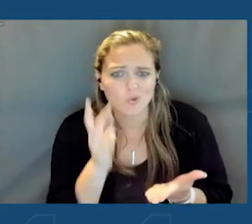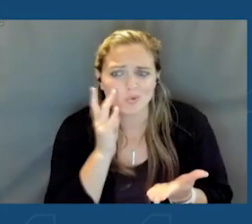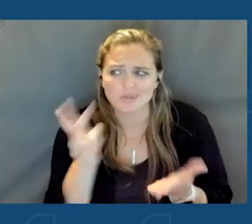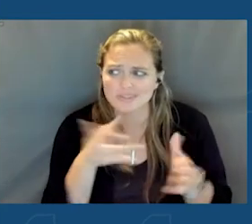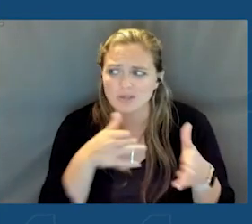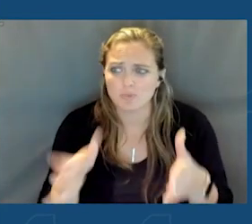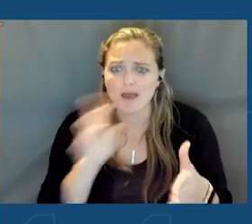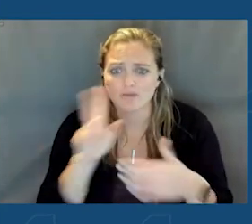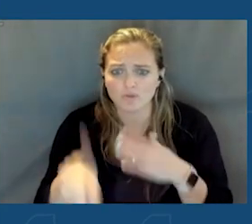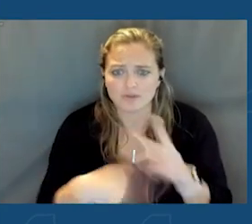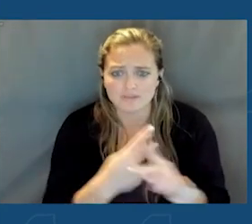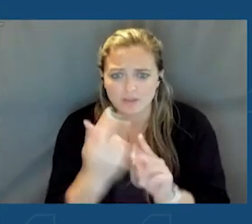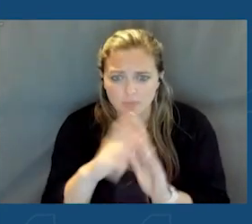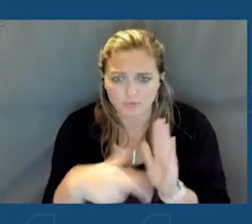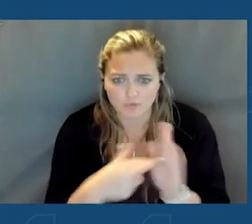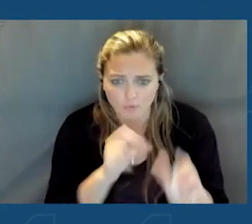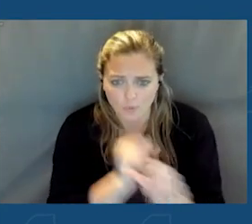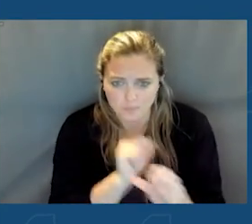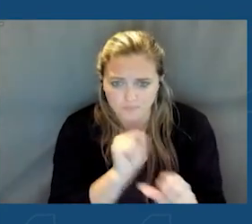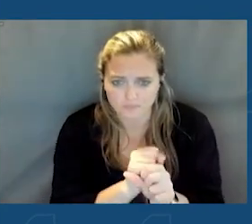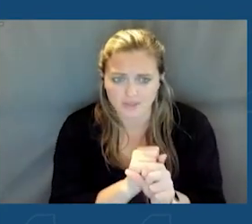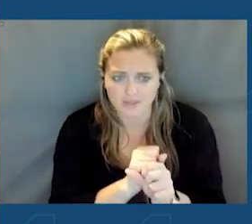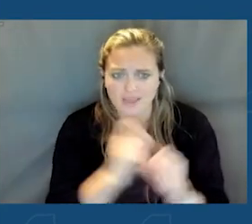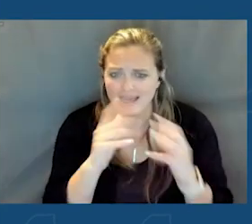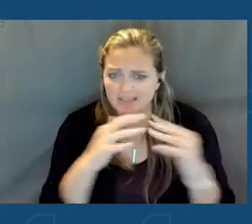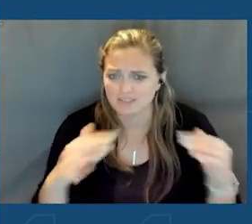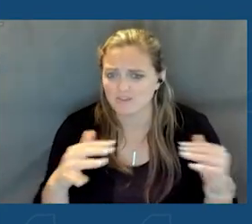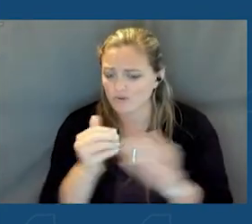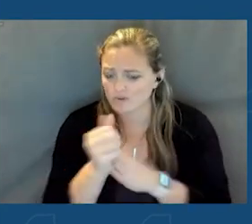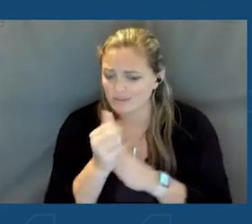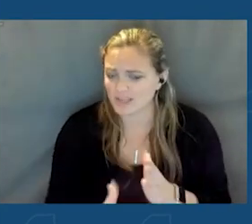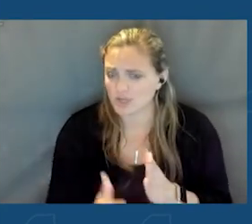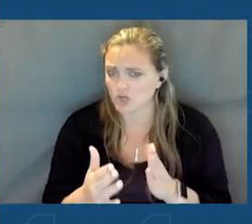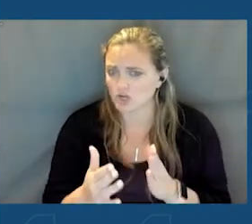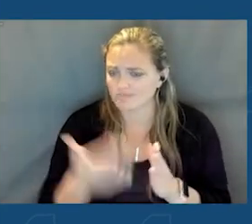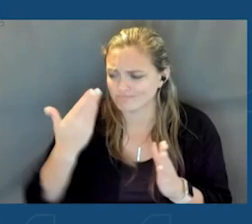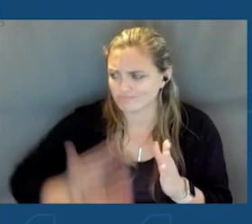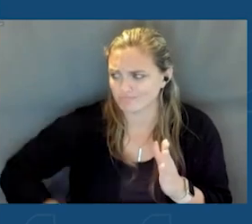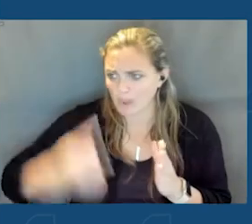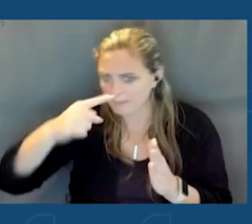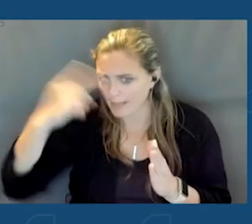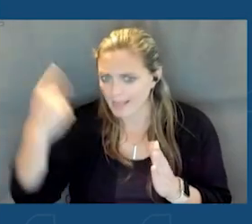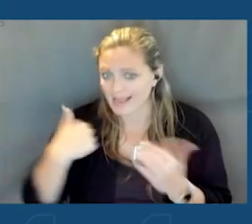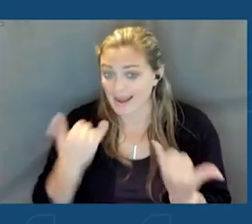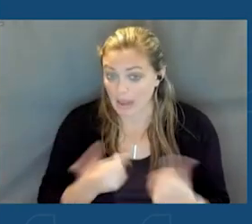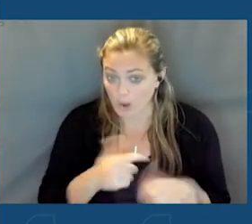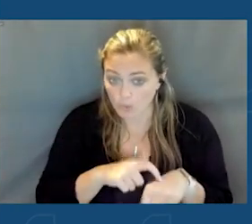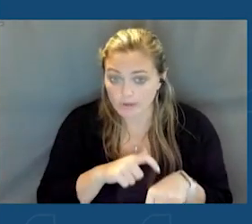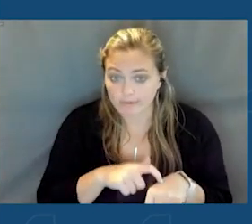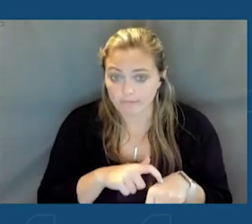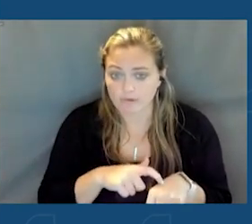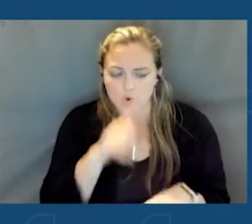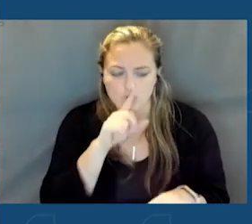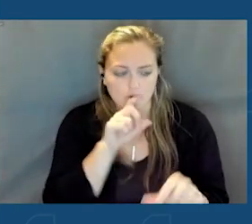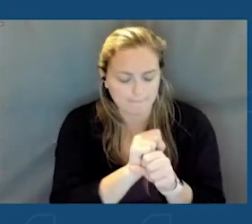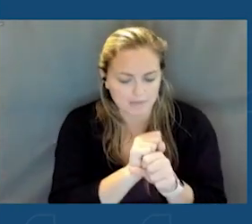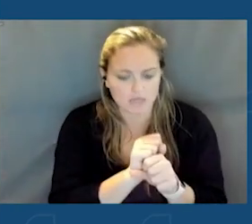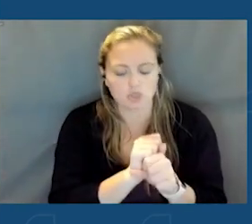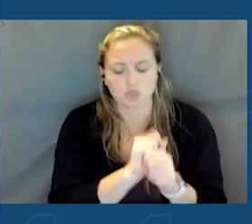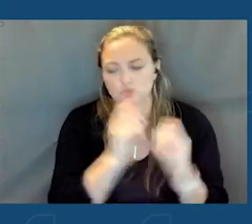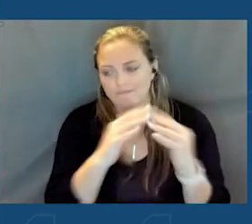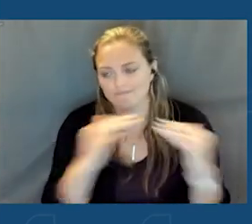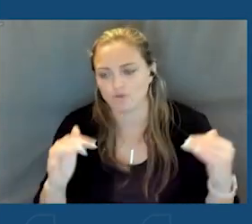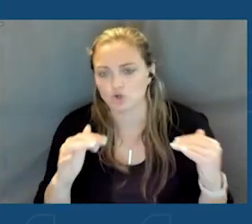role. As a diverse leader who is Black, we now live in a time where we are committing to diverse talent